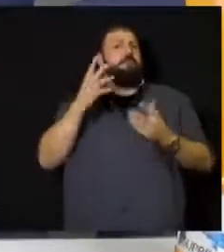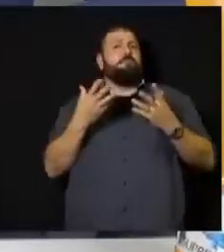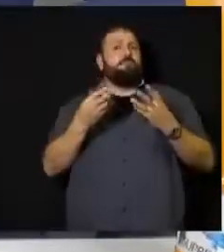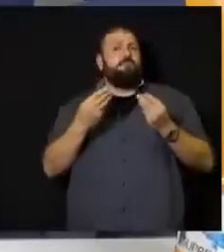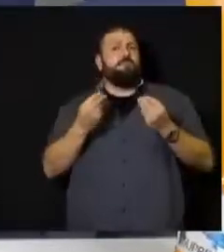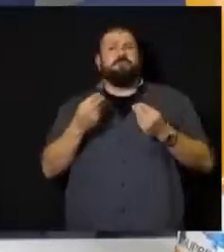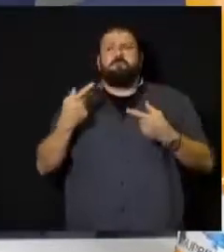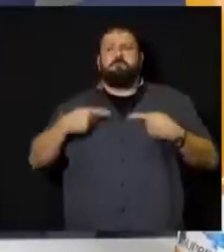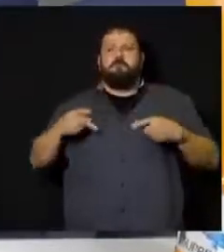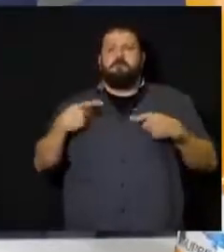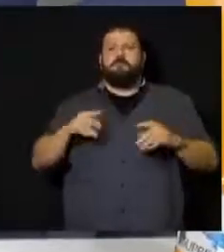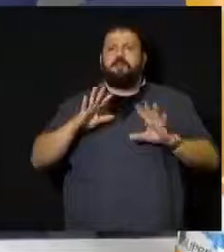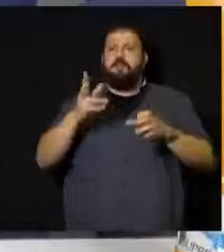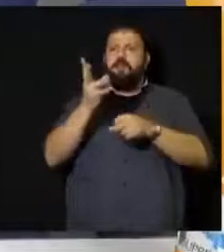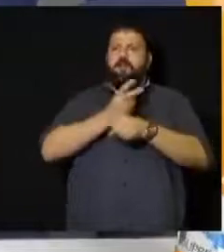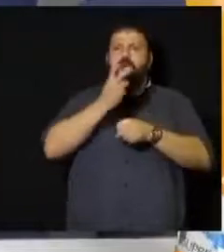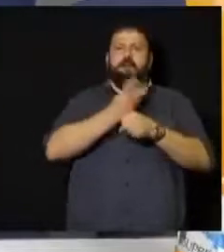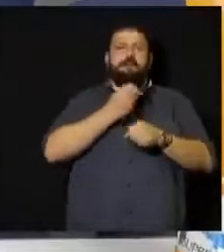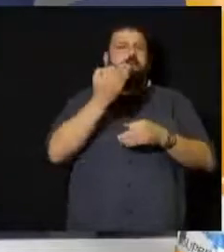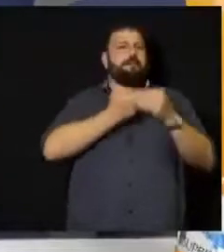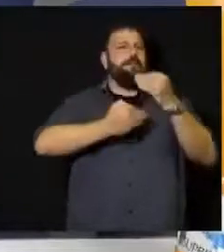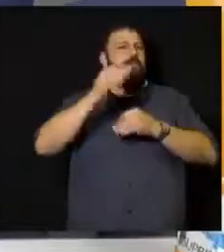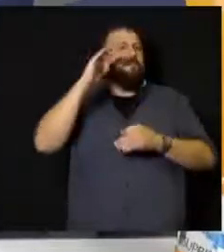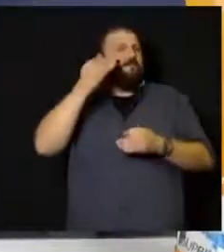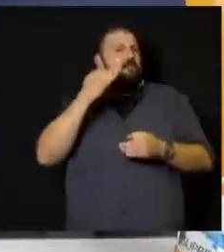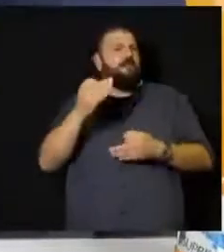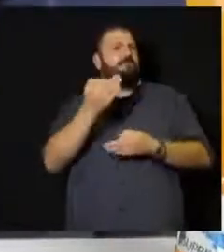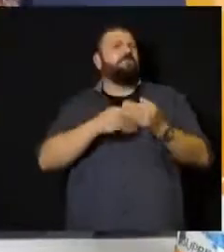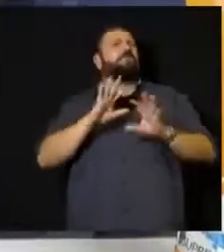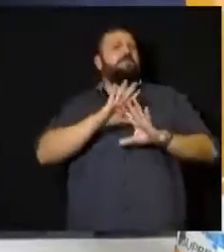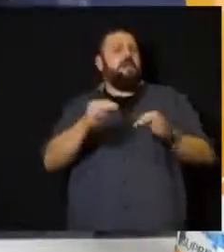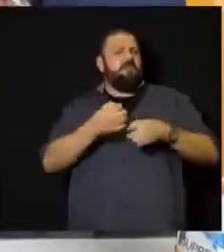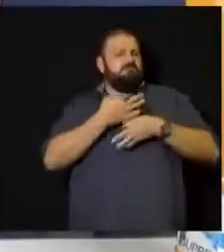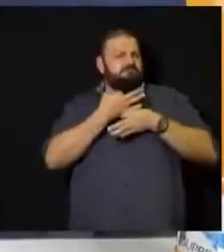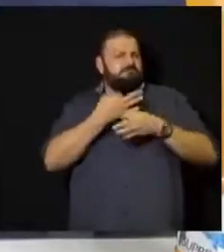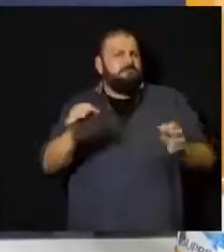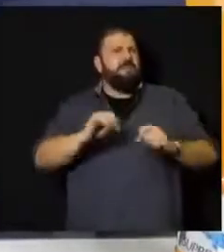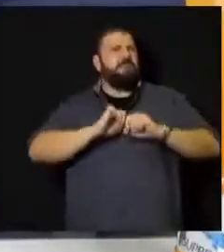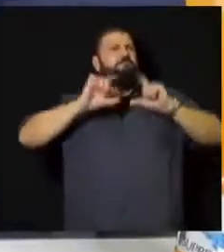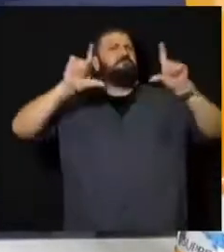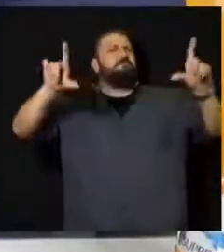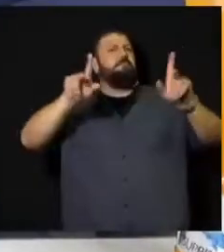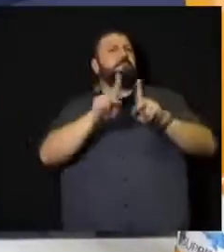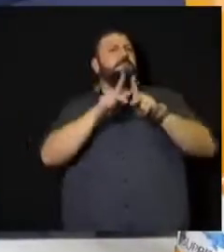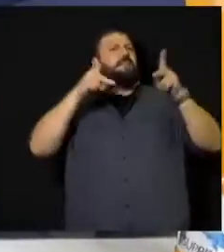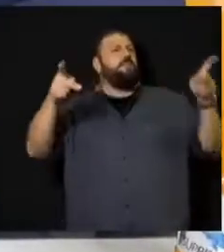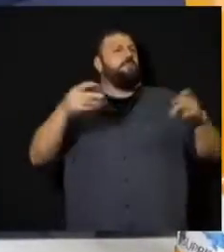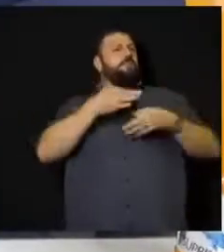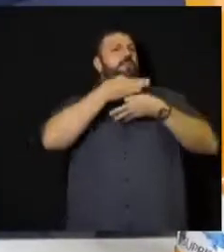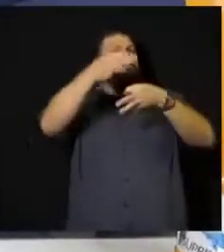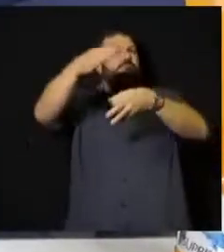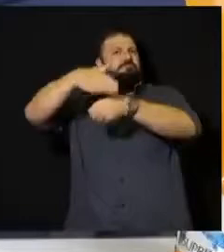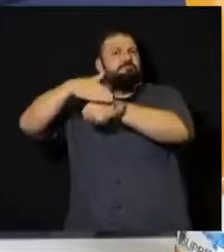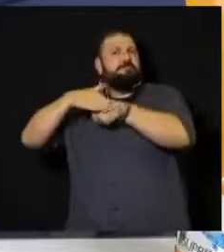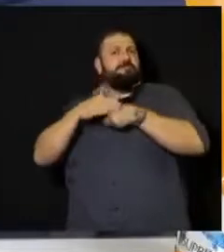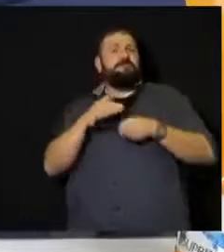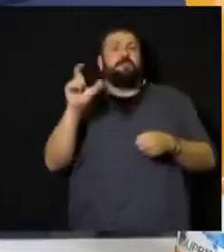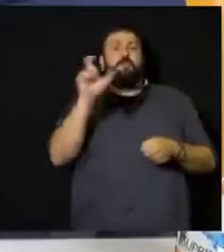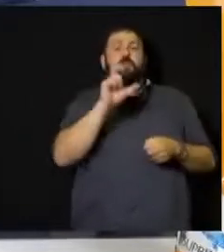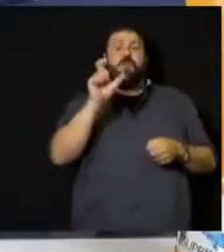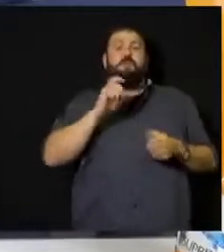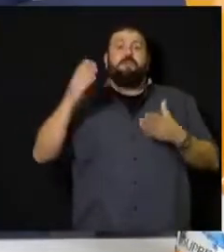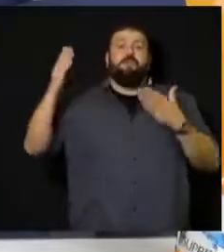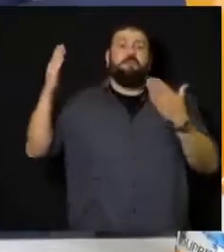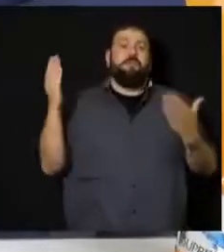of our guests were brought in through Facebook. We also put advertisement in the newspaper, so we started to do a hybrid. So when